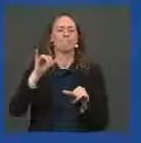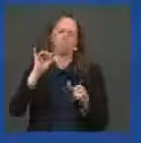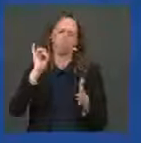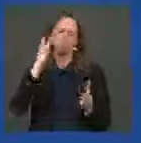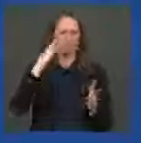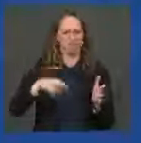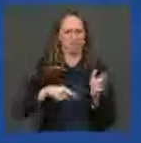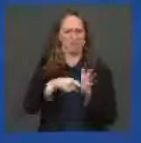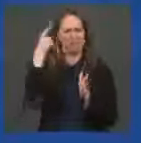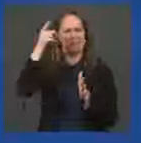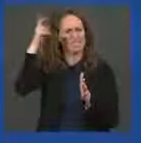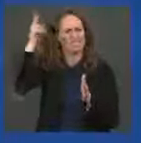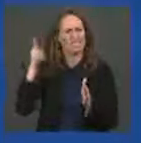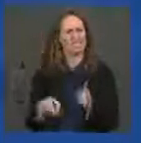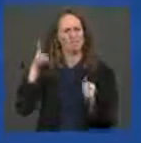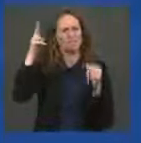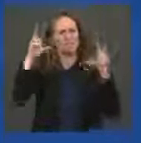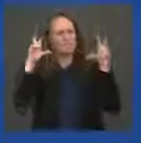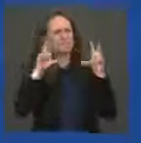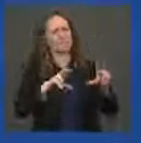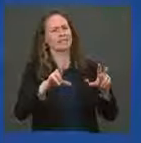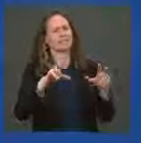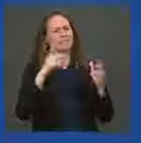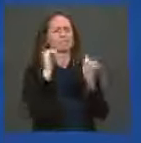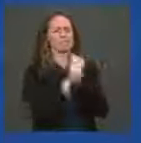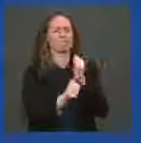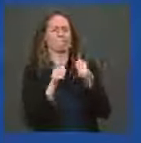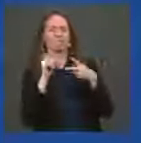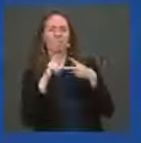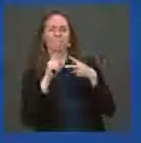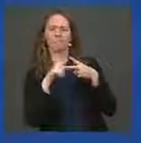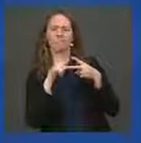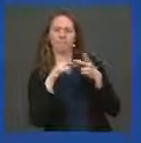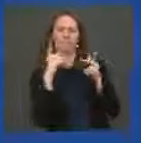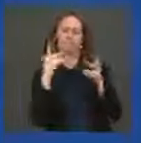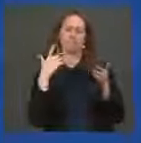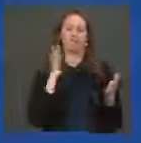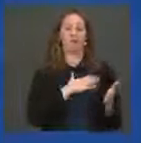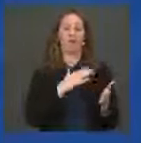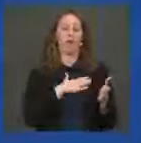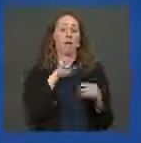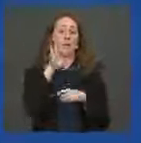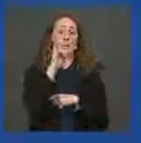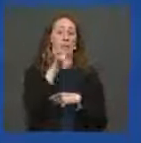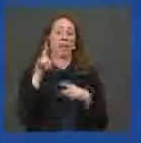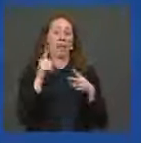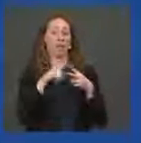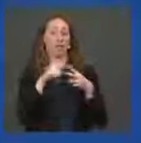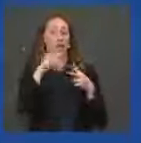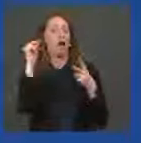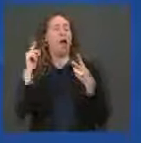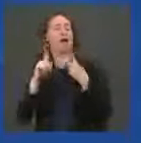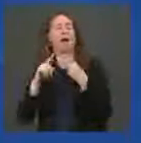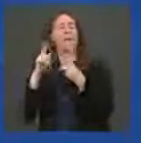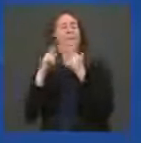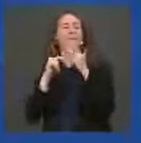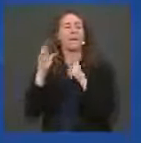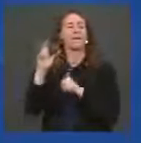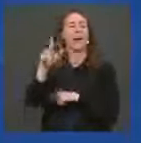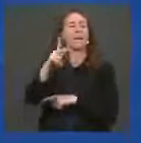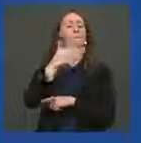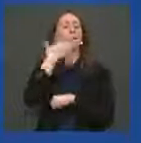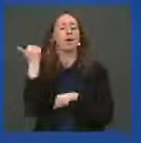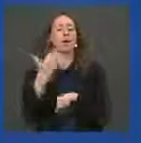our infrastructure and our people with my infrastructure bill and my Build Back Better Act. These bills would transform